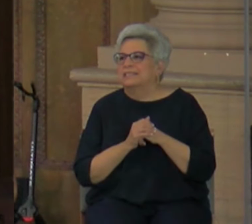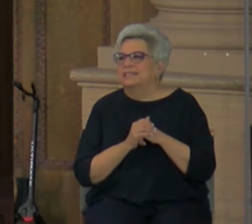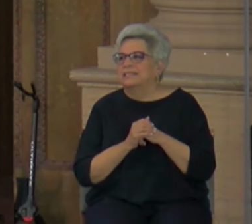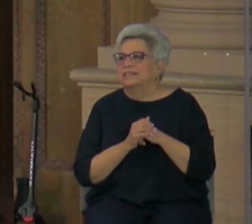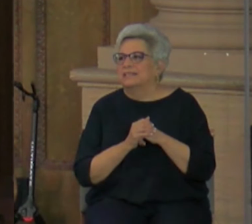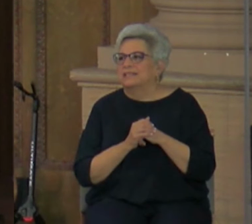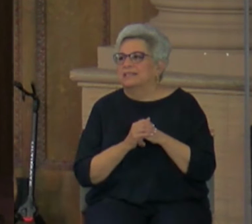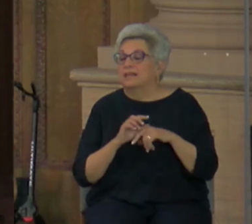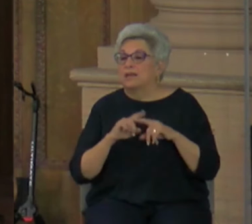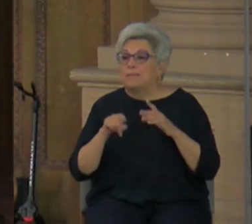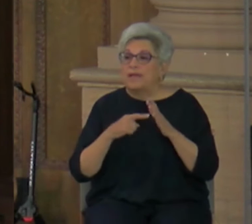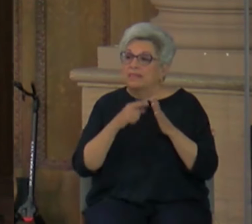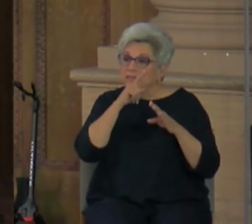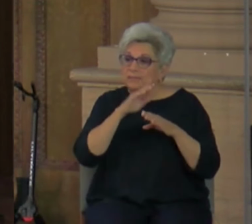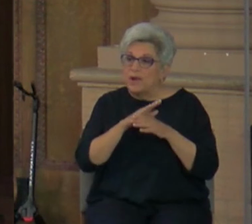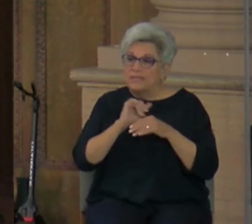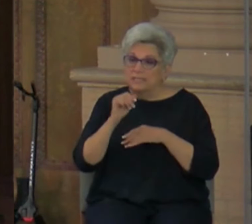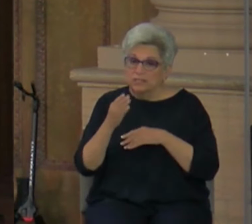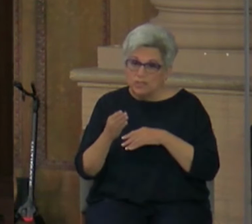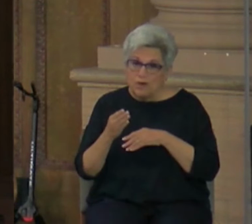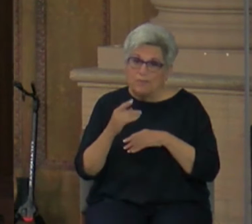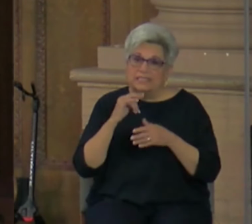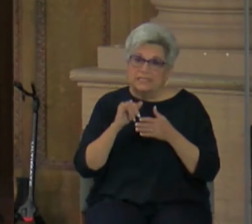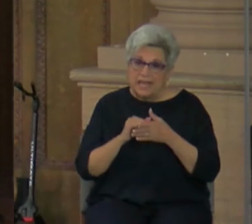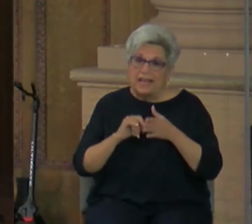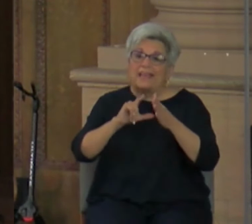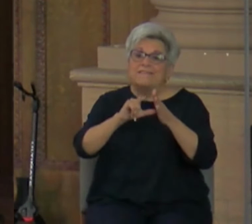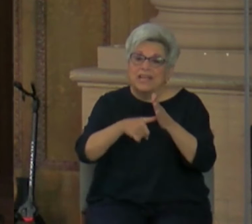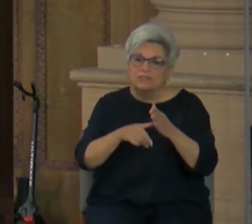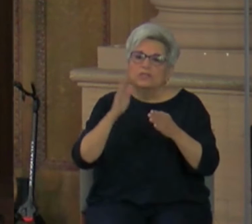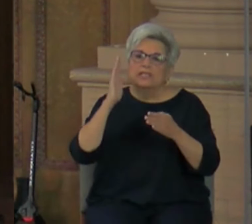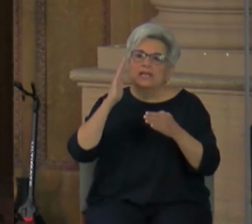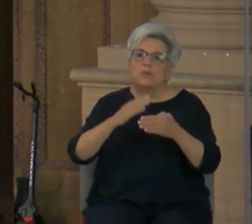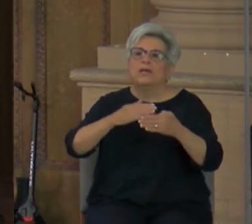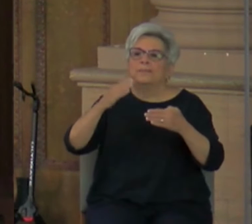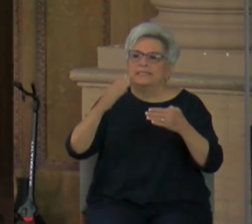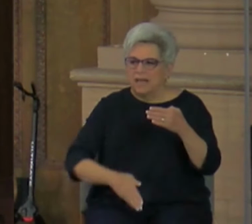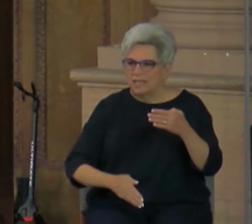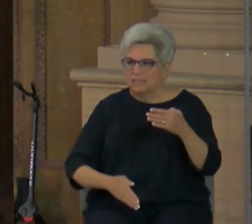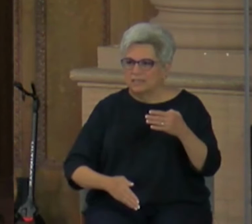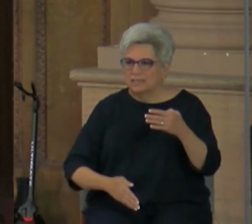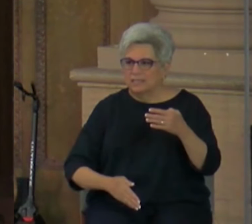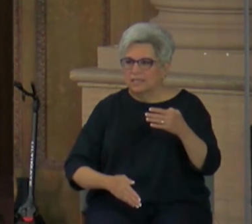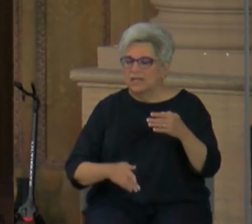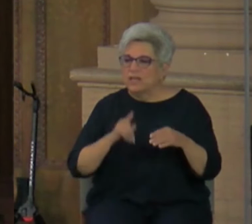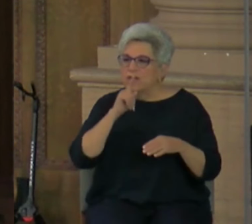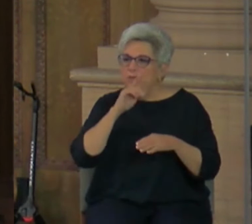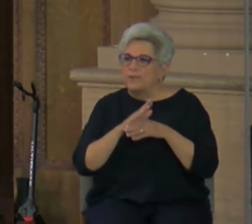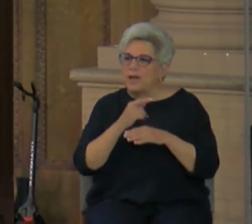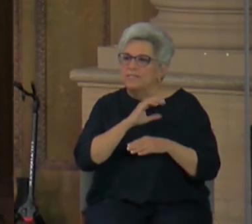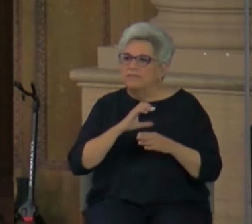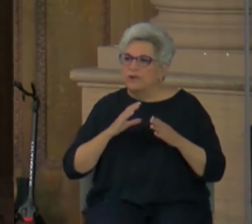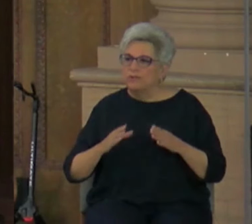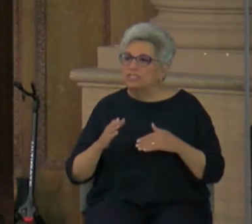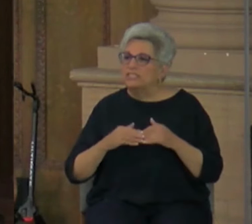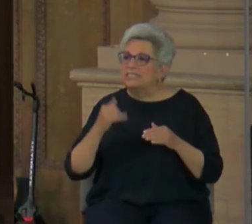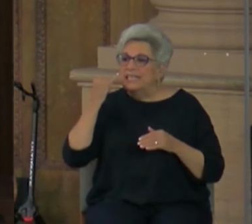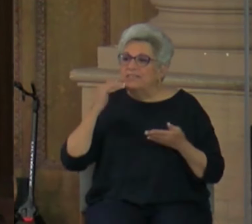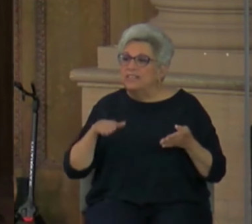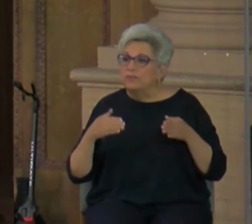But this promise in Job is that it will end. And the promise is that for Christians, even if we die with